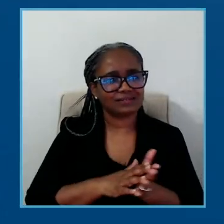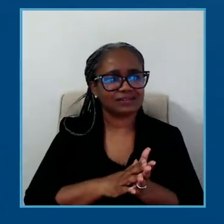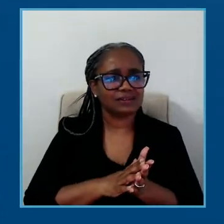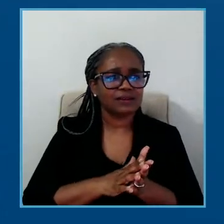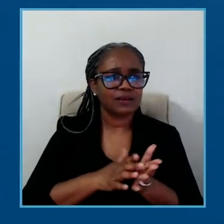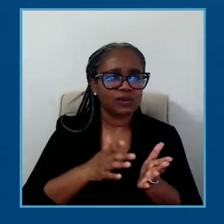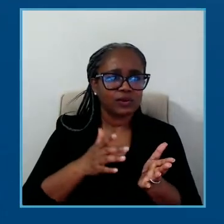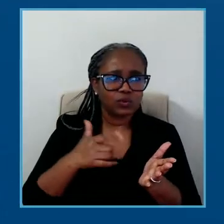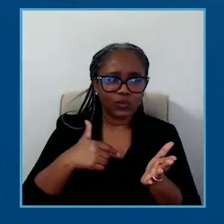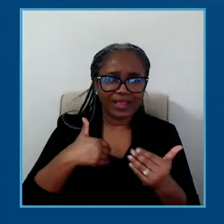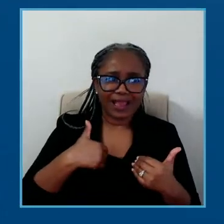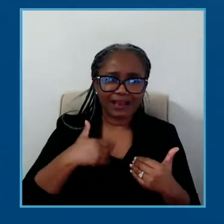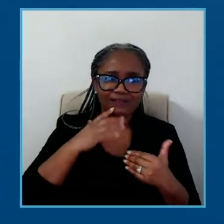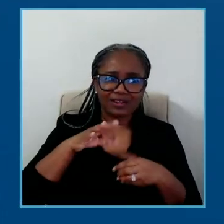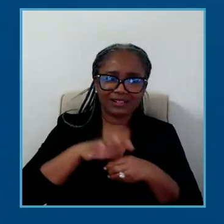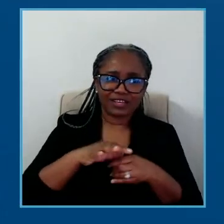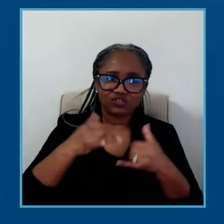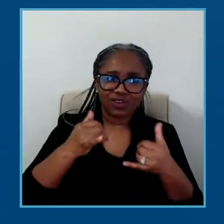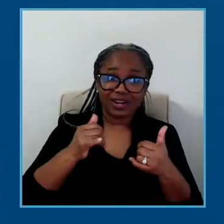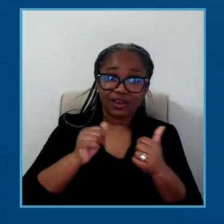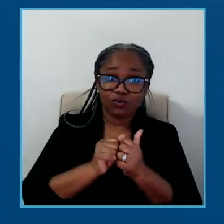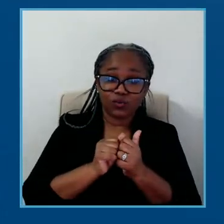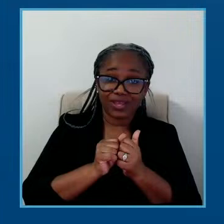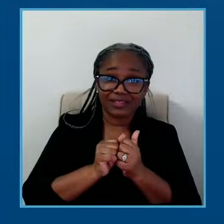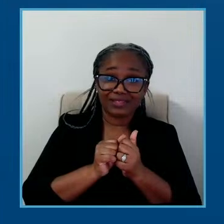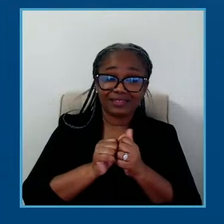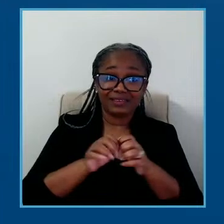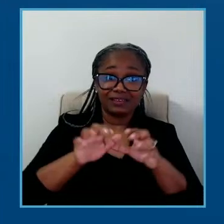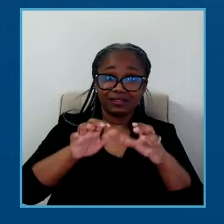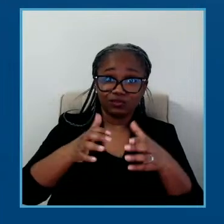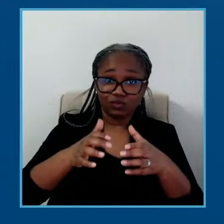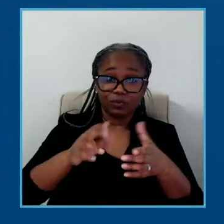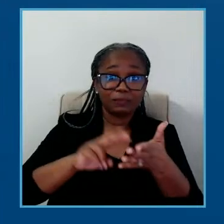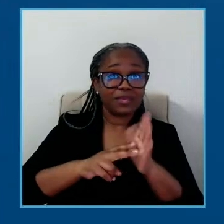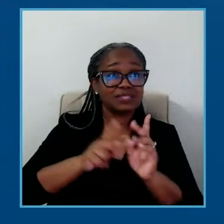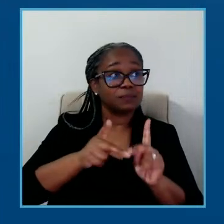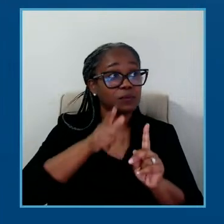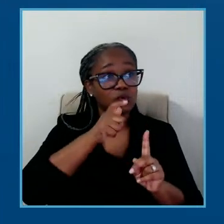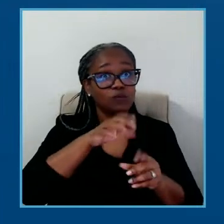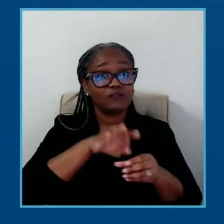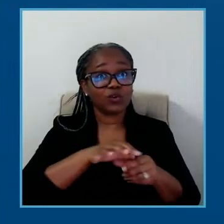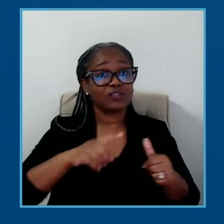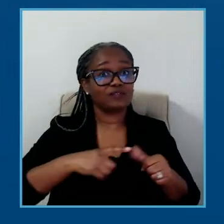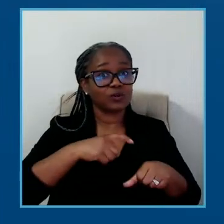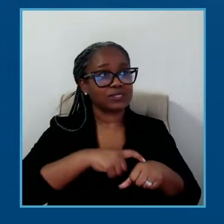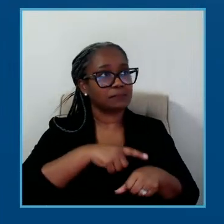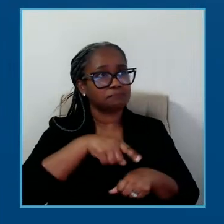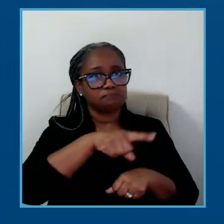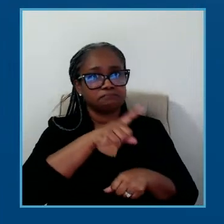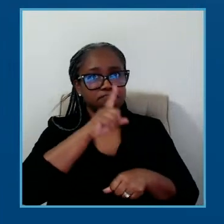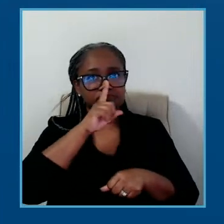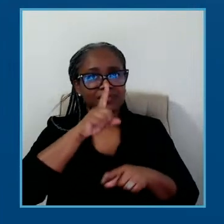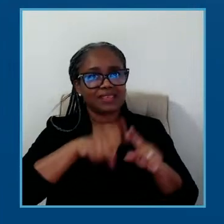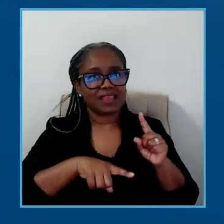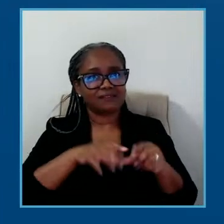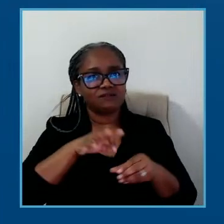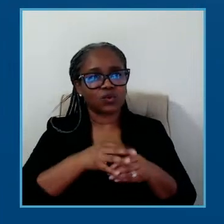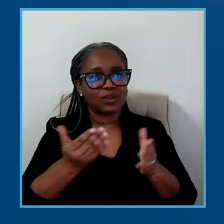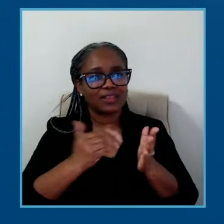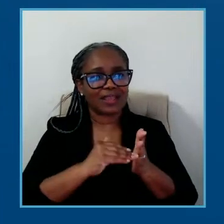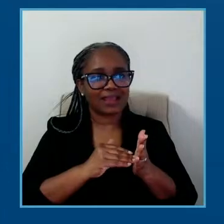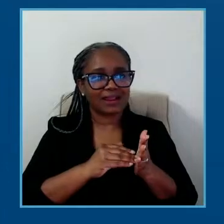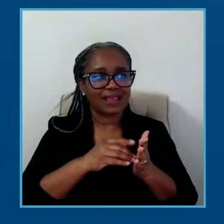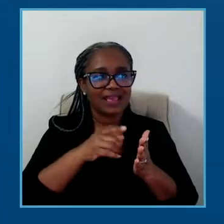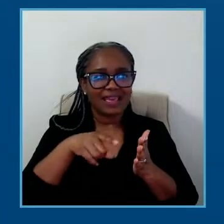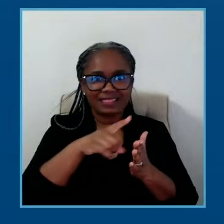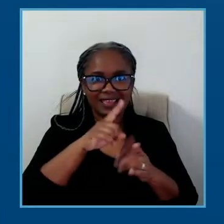an entire body of people who voted the first time can't vote again, and they can't square away the issue with the gender parity